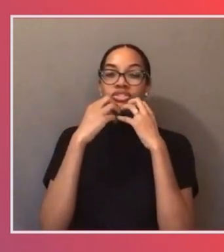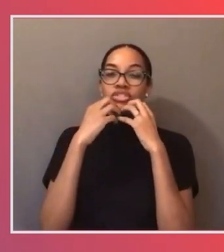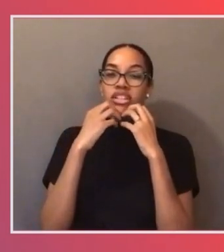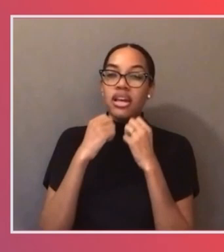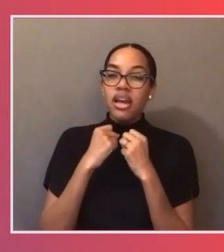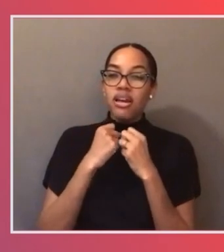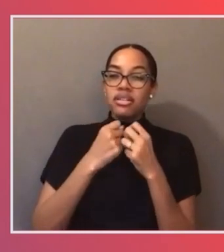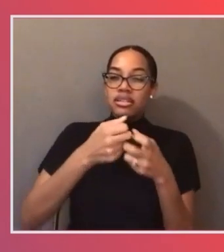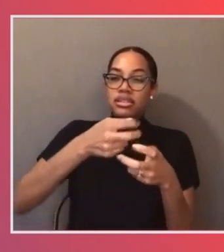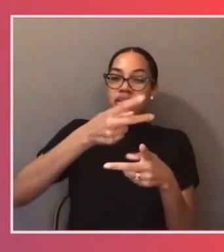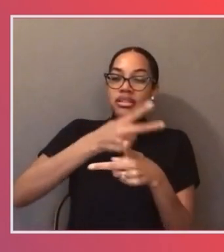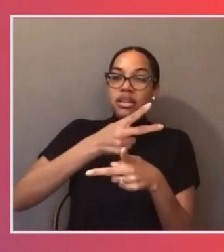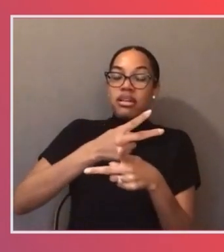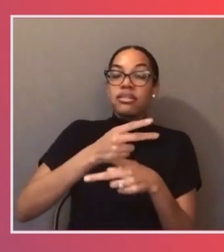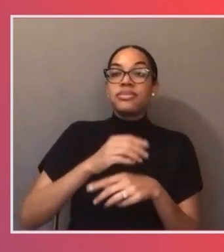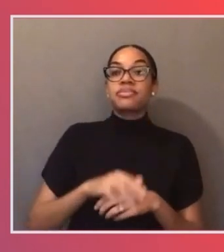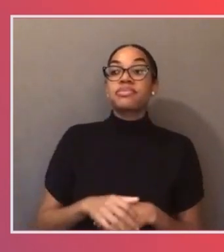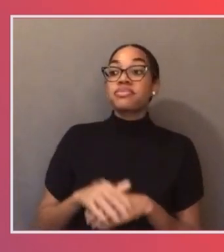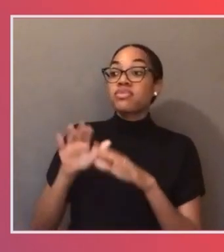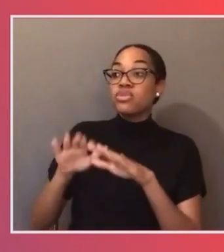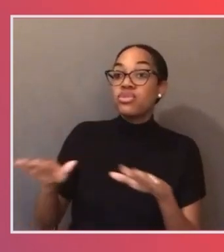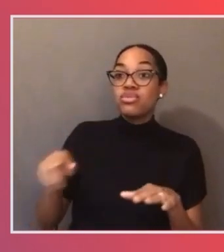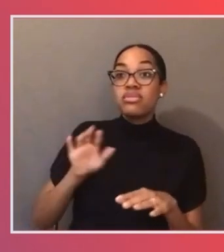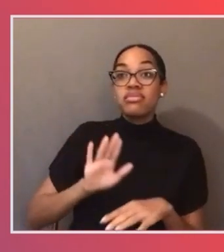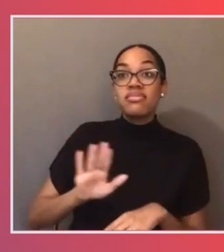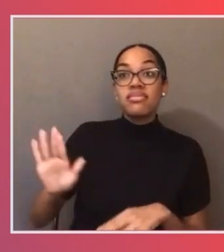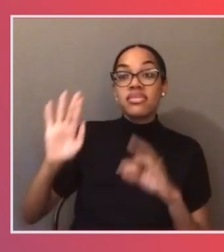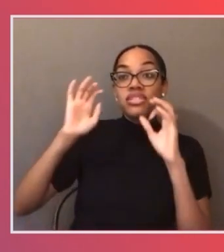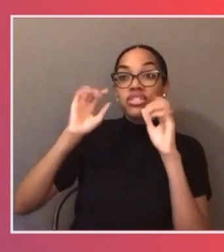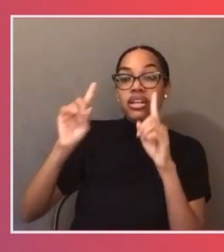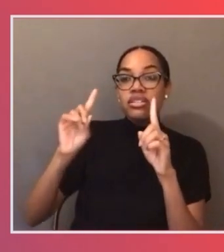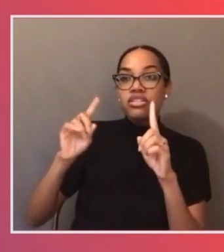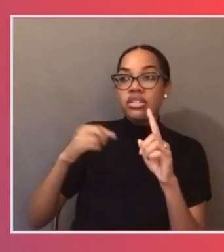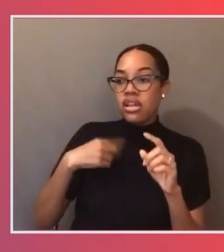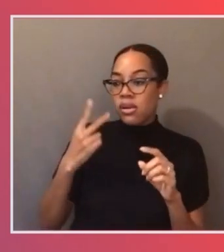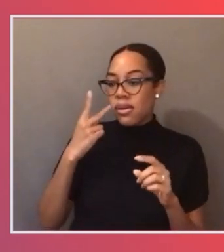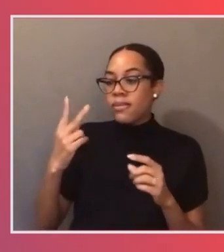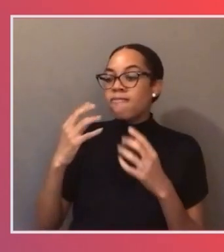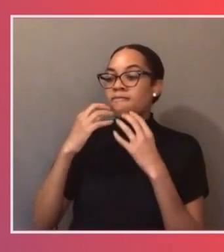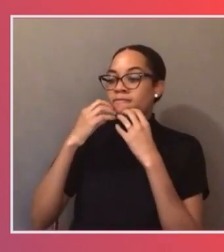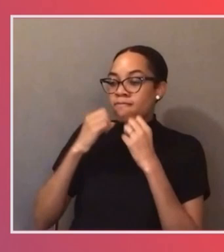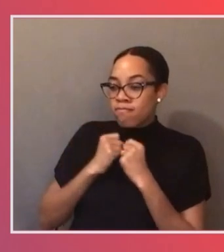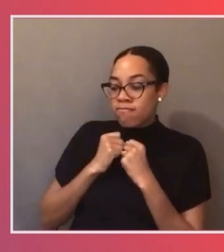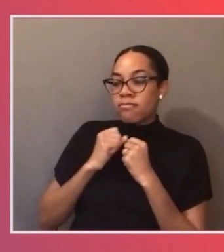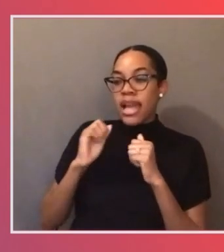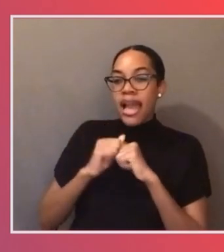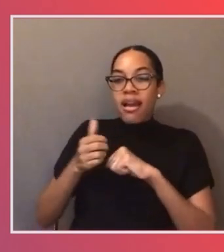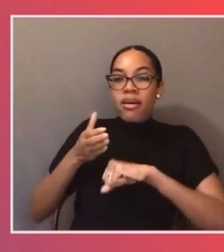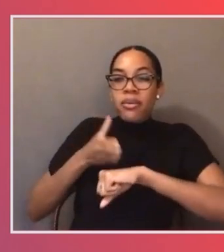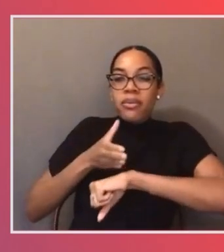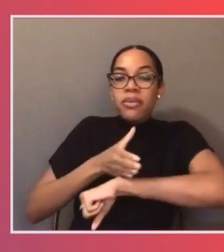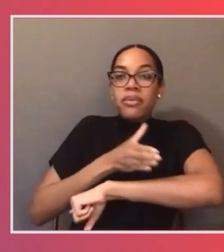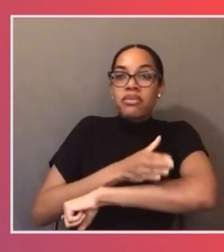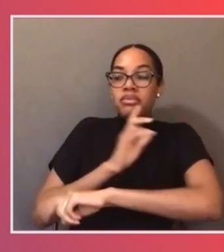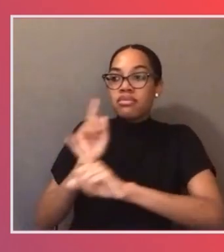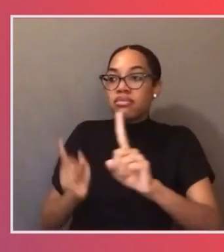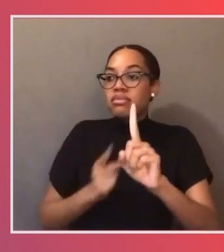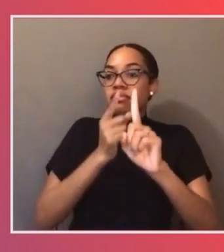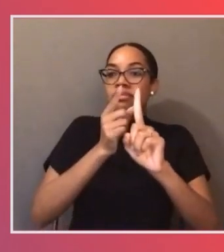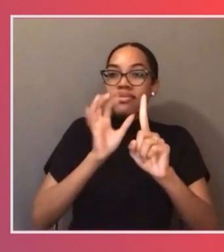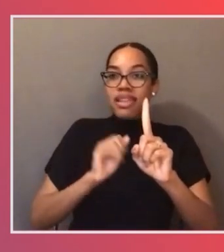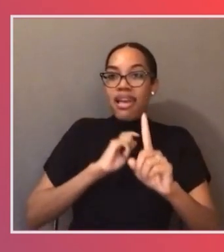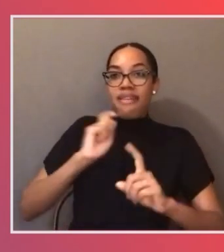imagine that and then work to get that. I think that's an incredible quality that actually is a